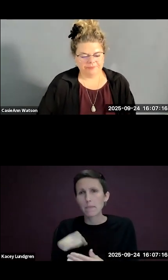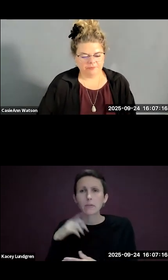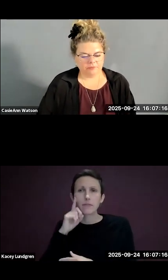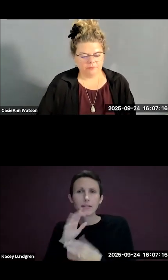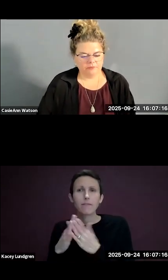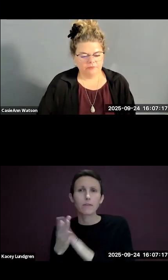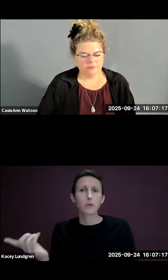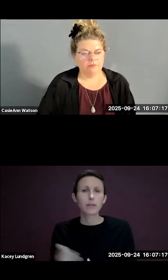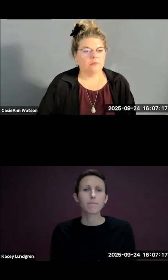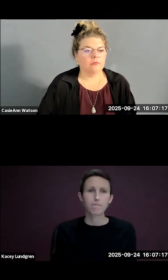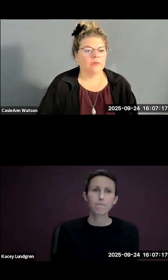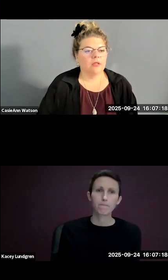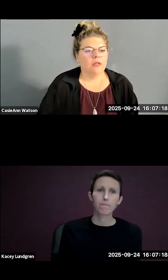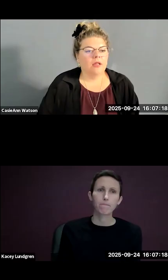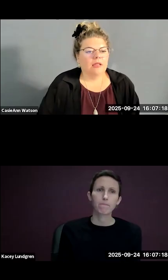community.